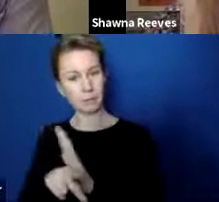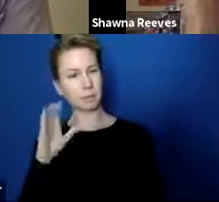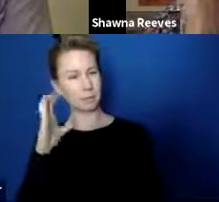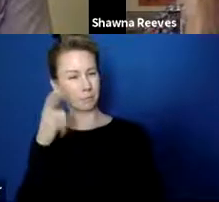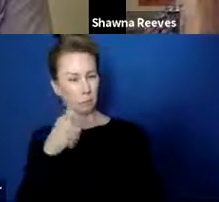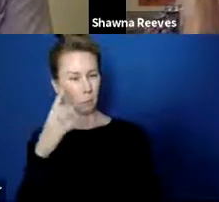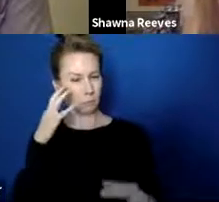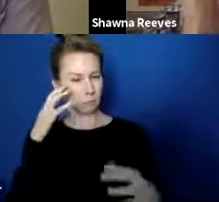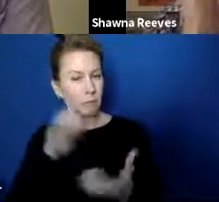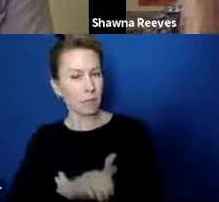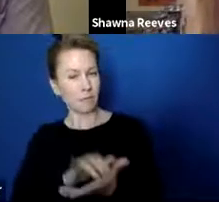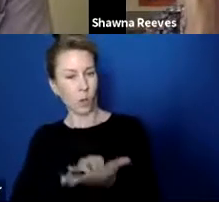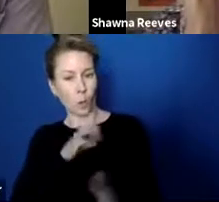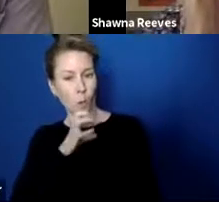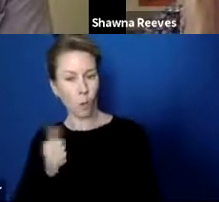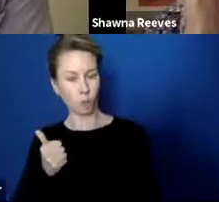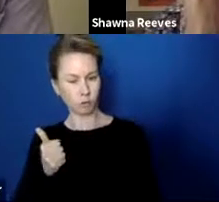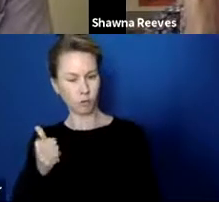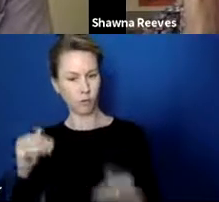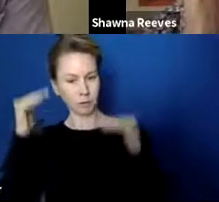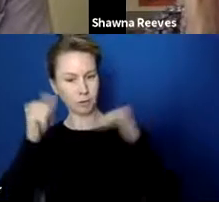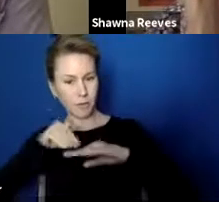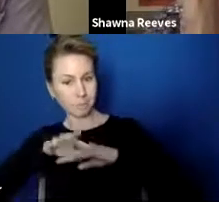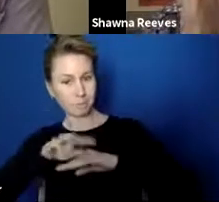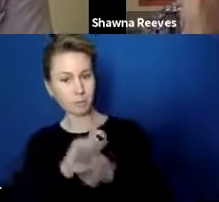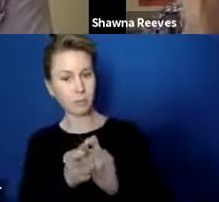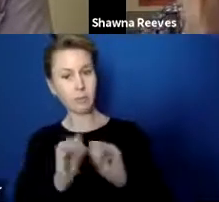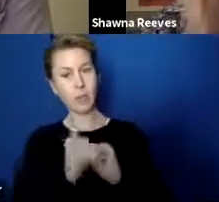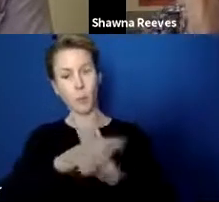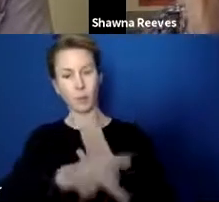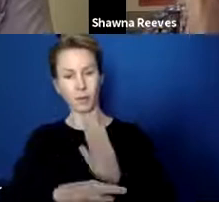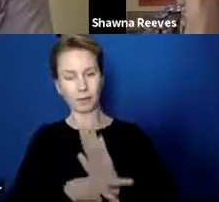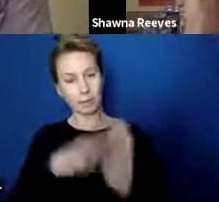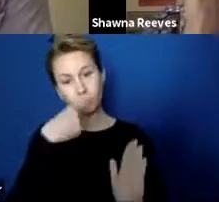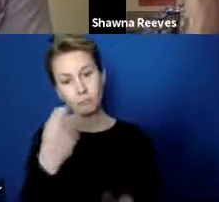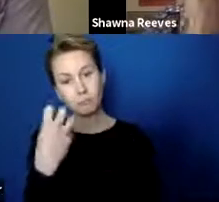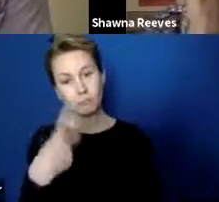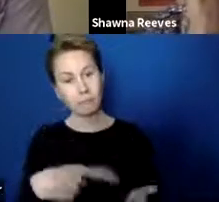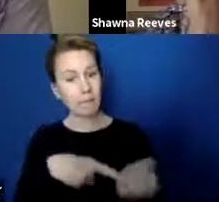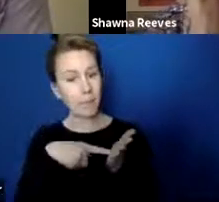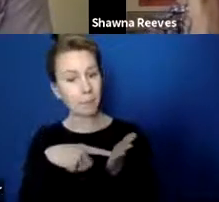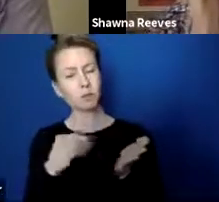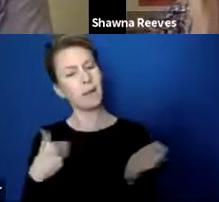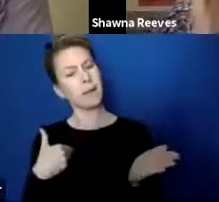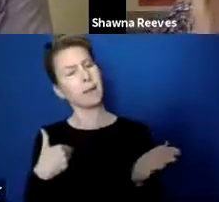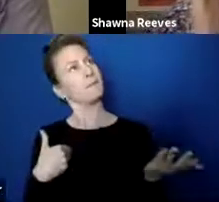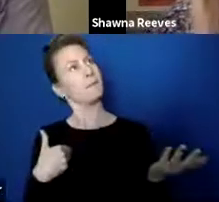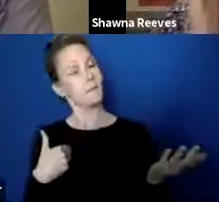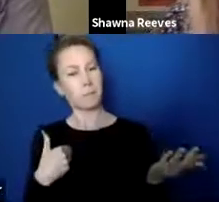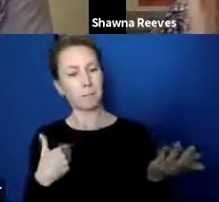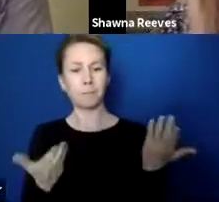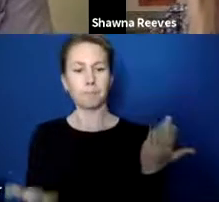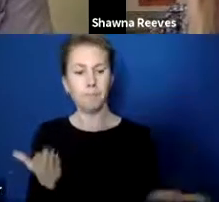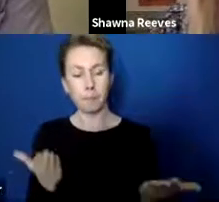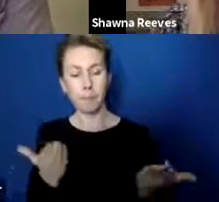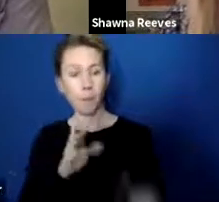residents. Right. Love it. Thank you. So we went from the concrete, and now I'm going to go back to the policy. So you're a